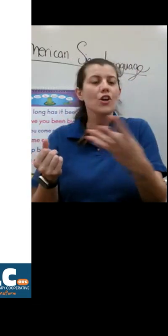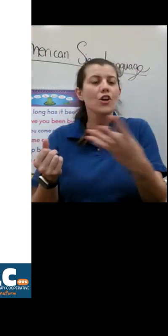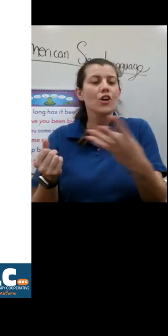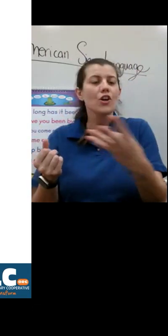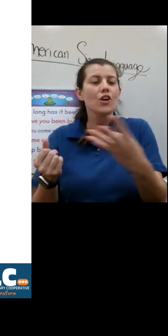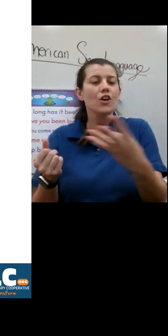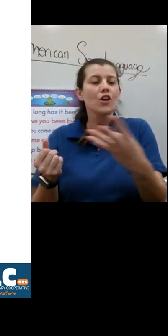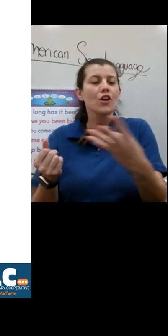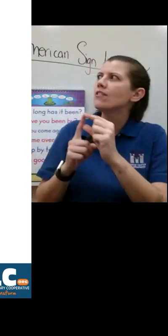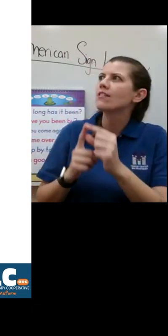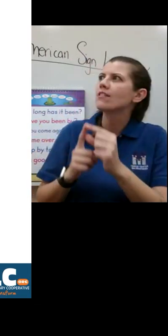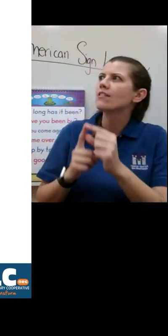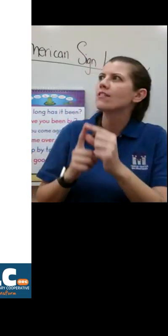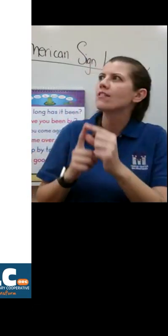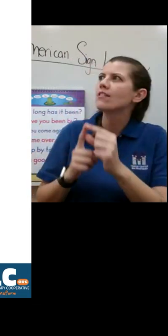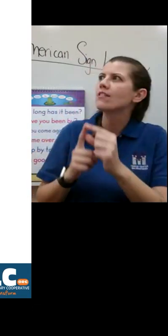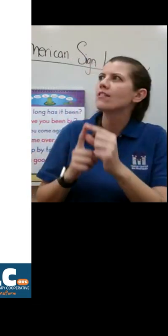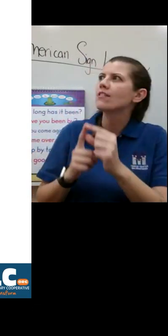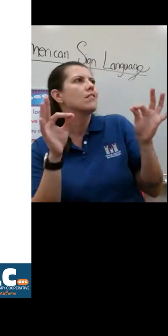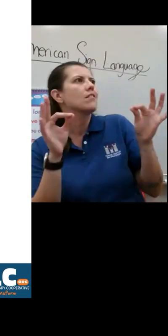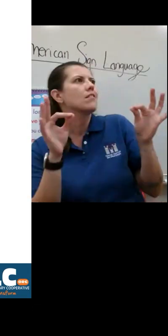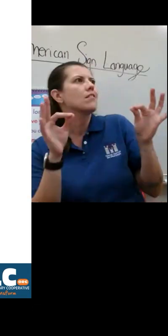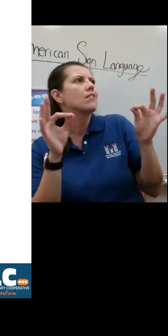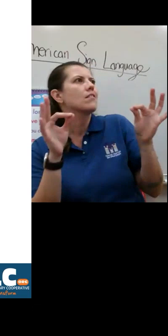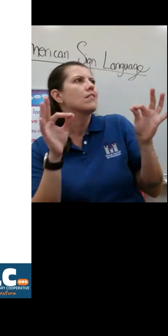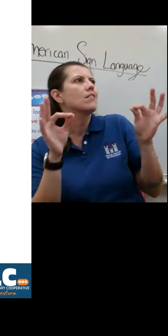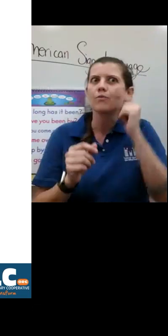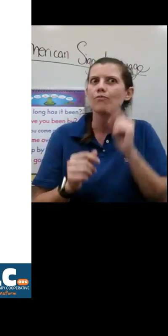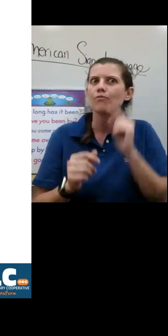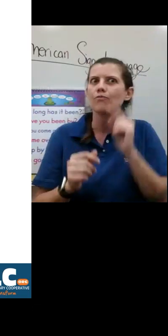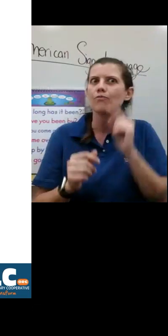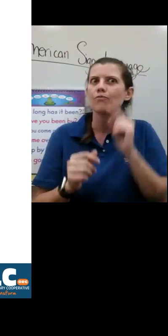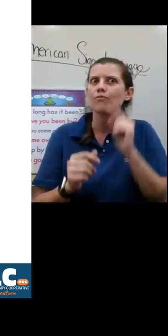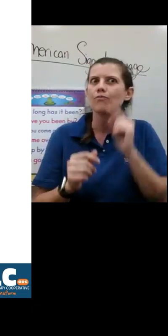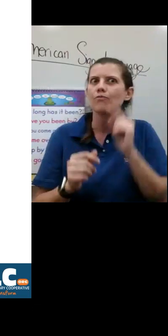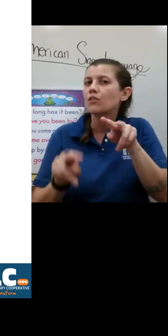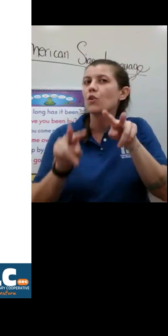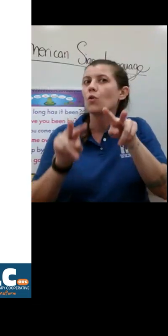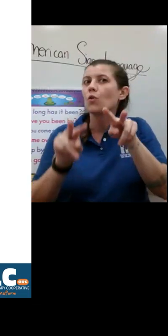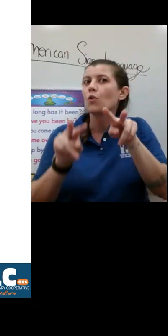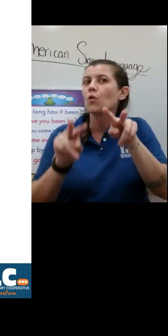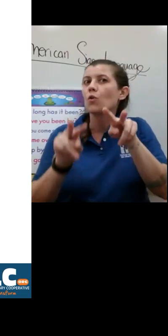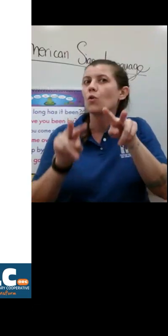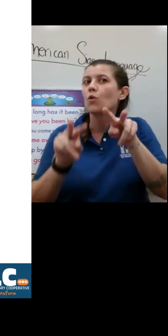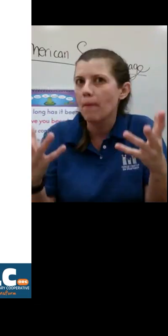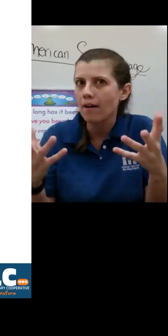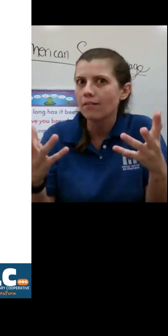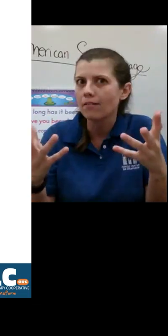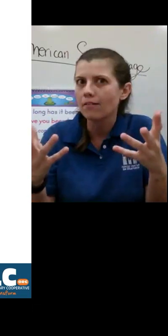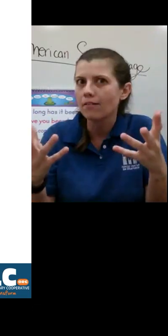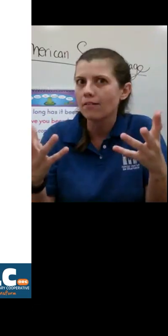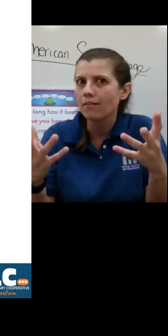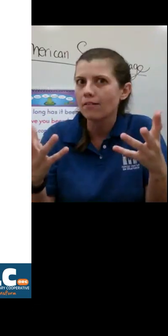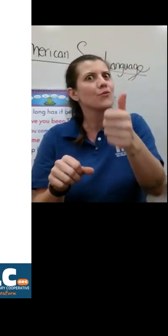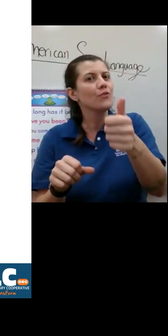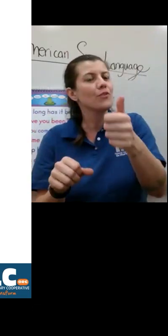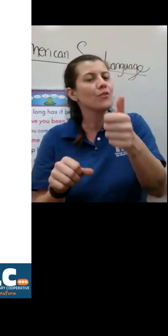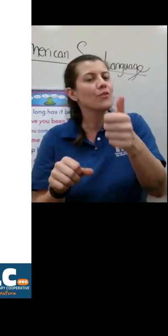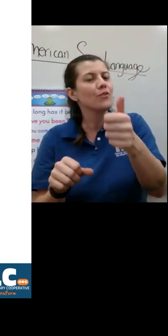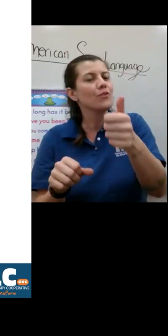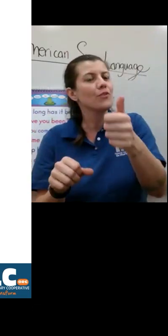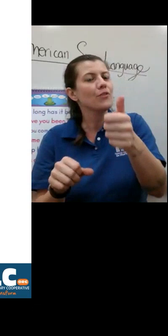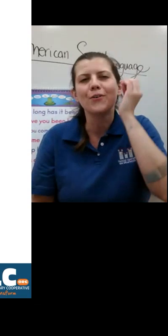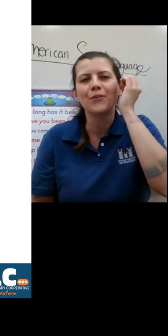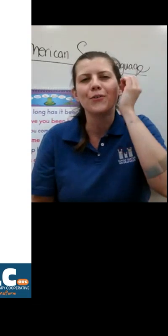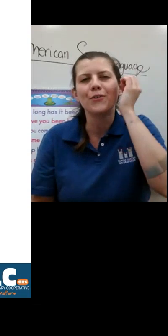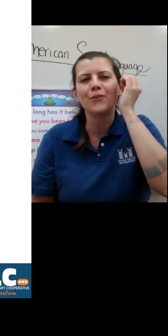Today, we're going to show you a few words and sentences, and I think it'd be really cool to watch you, but you can